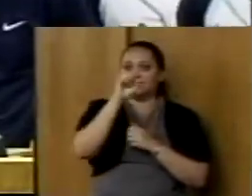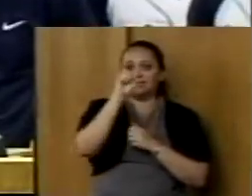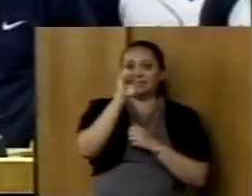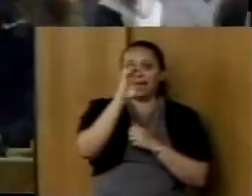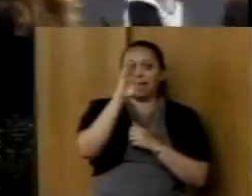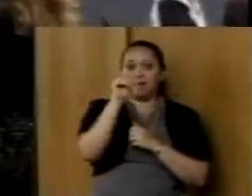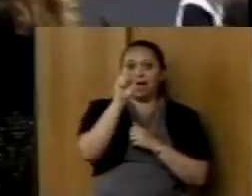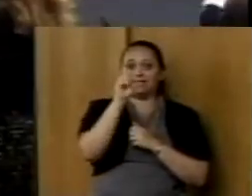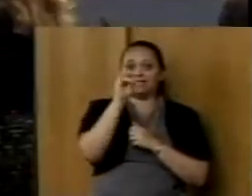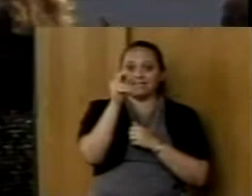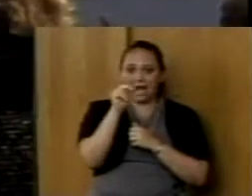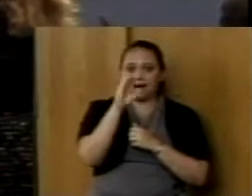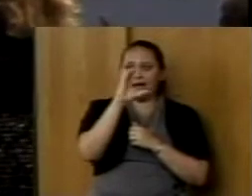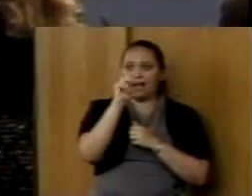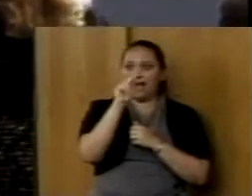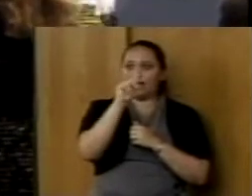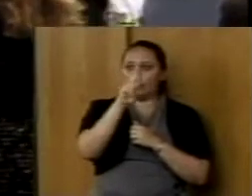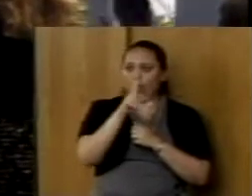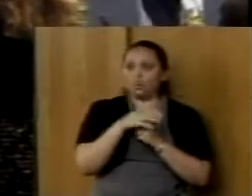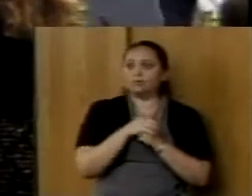Sebastián Cantú,